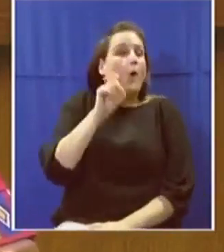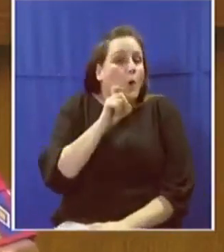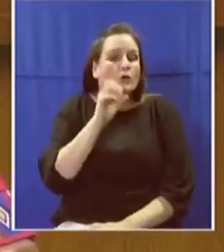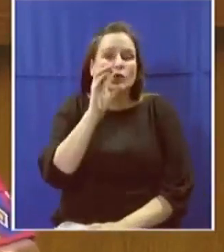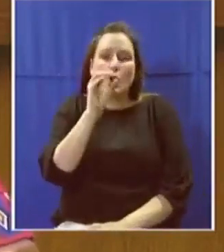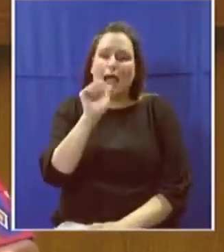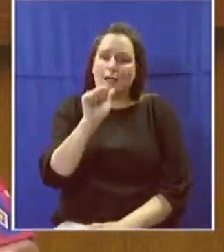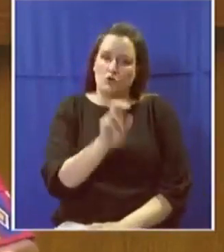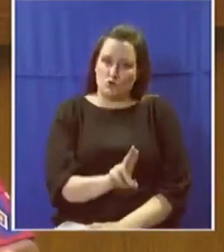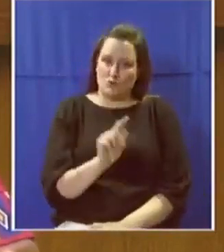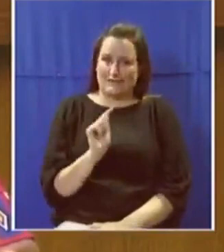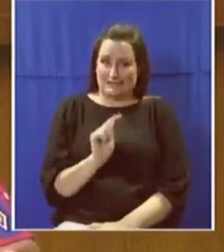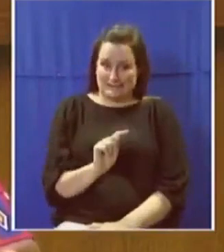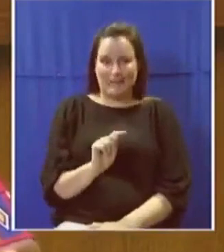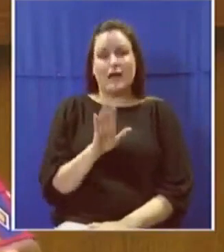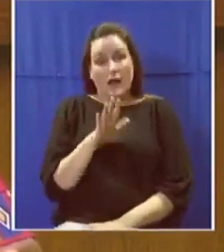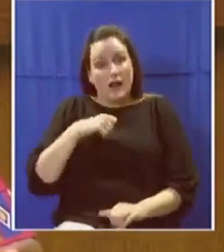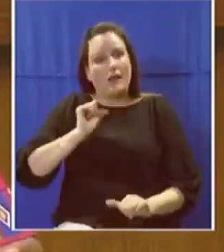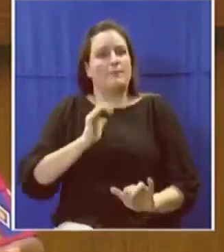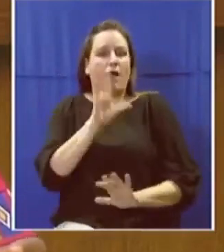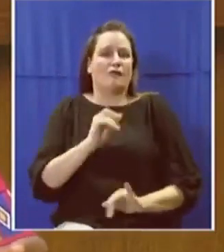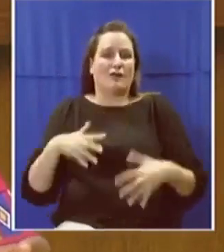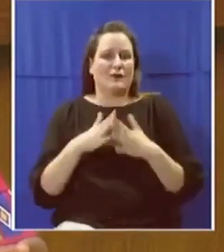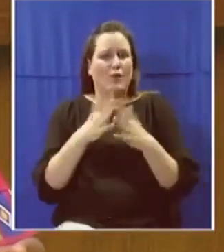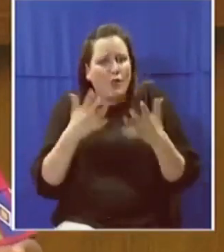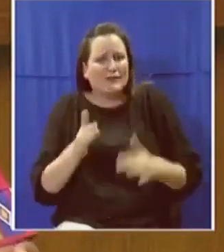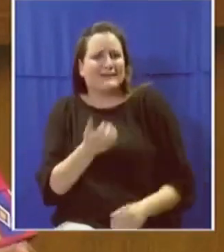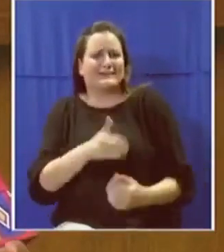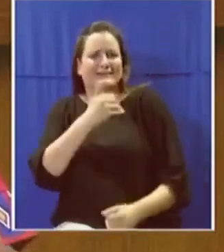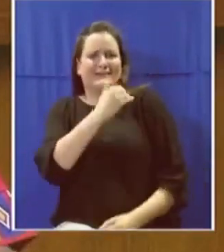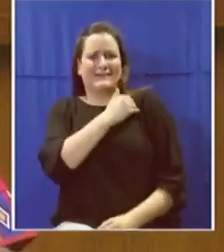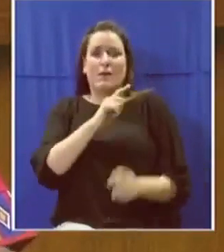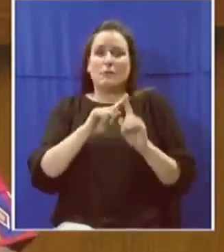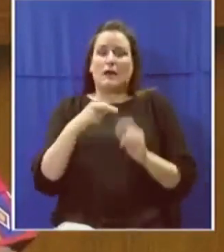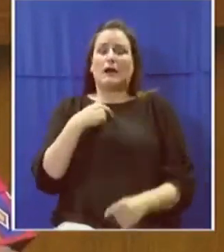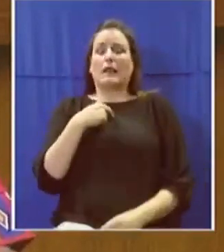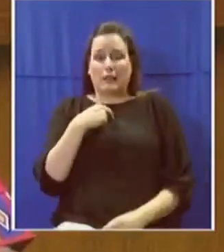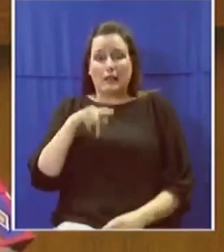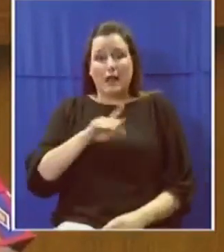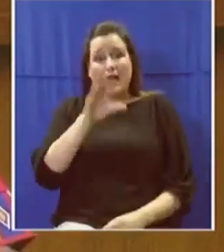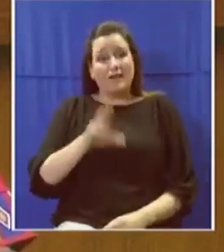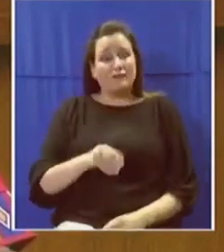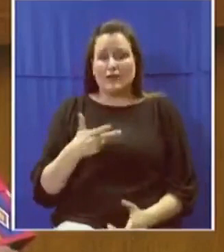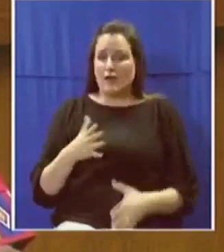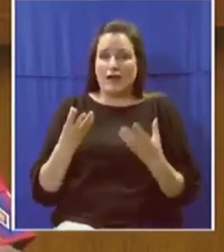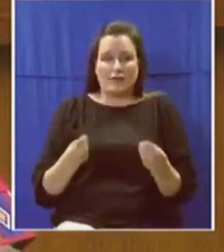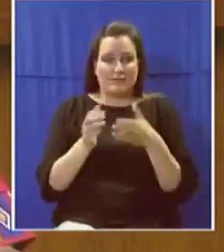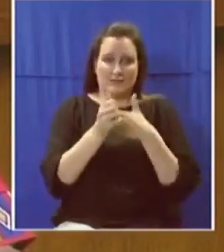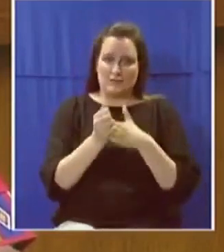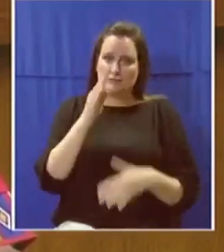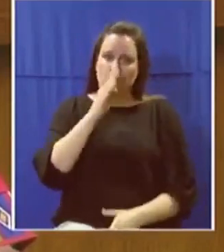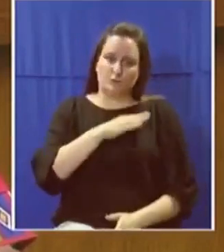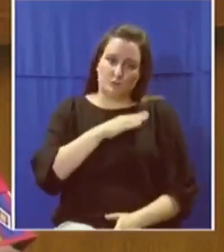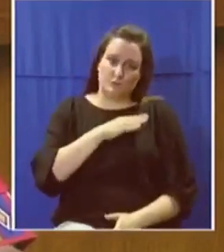the foundation for that continental unity. Unfortunately, the continent has lacked leadership that would have